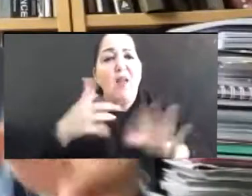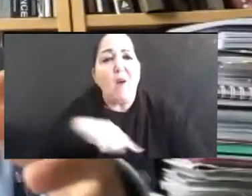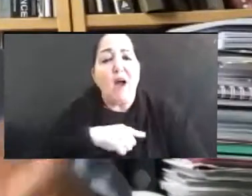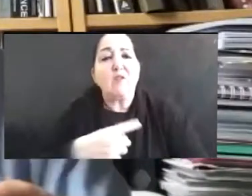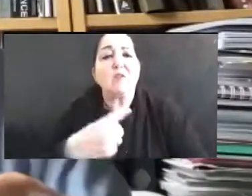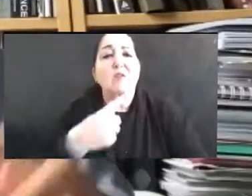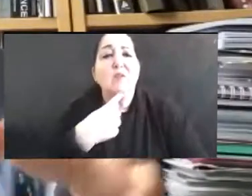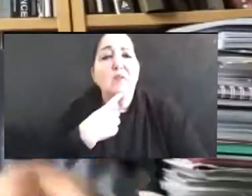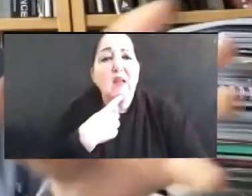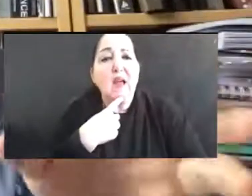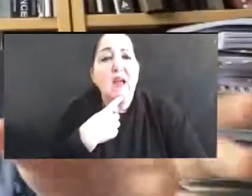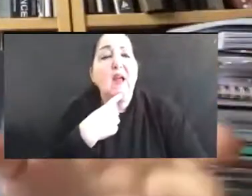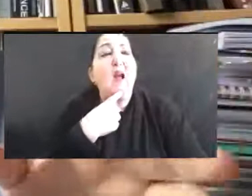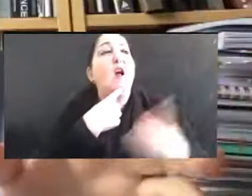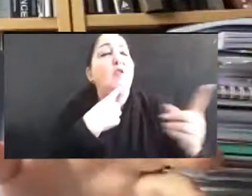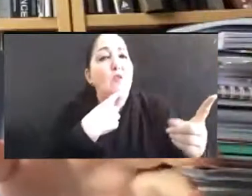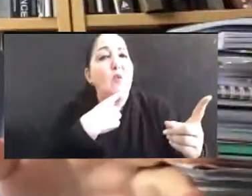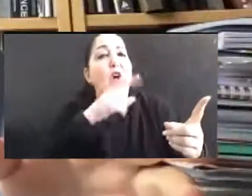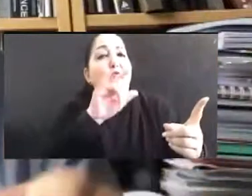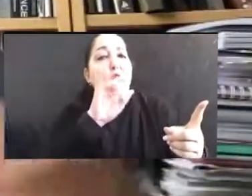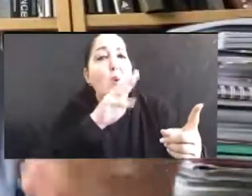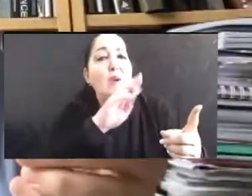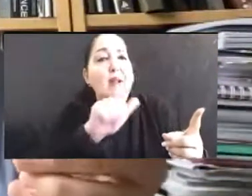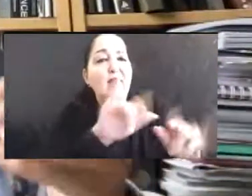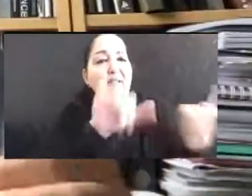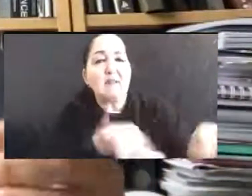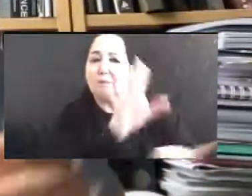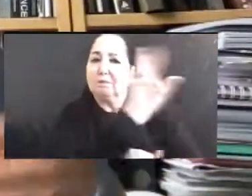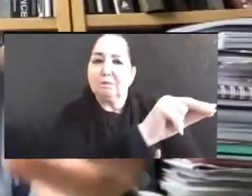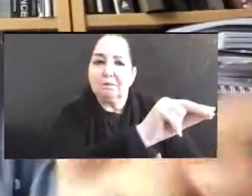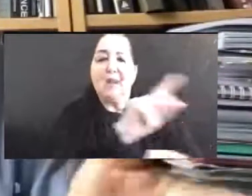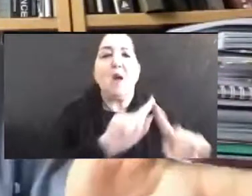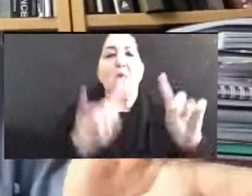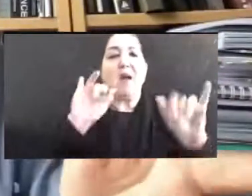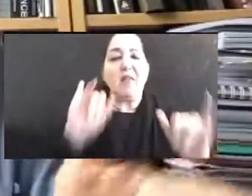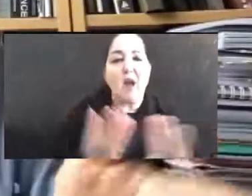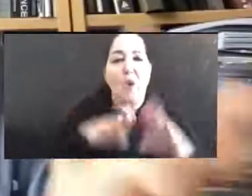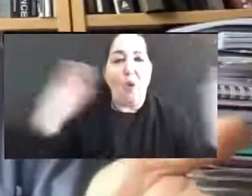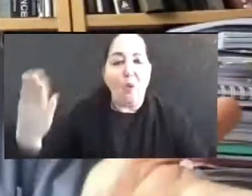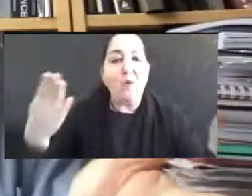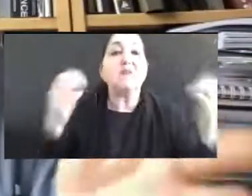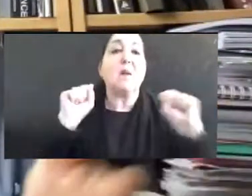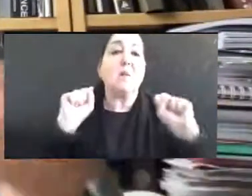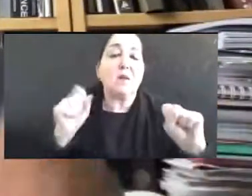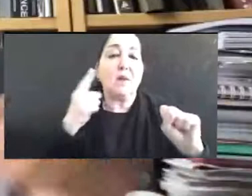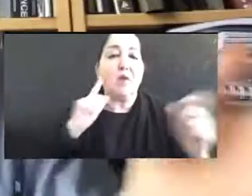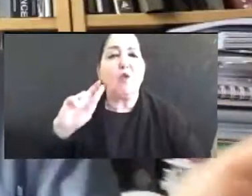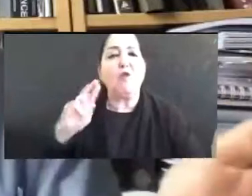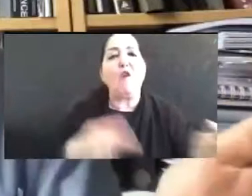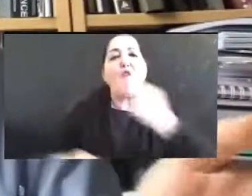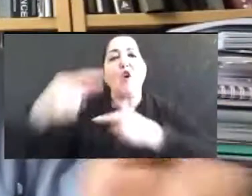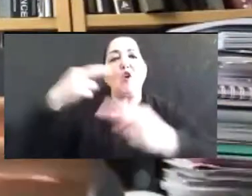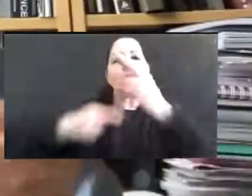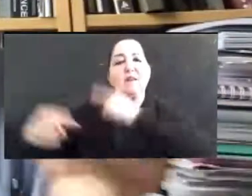that enables to say one no to the modern colonial system, but that opens the possibility for pluriversality, for many